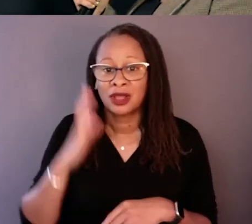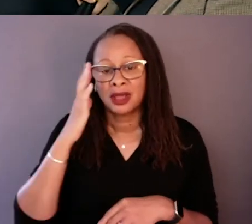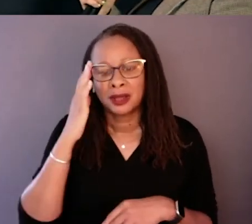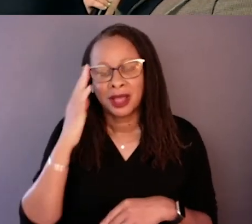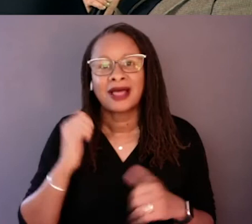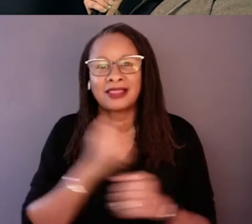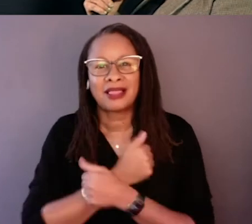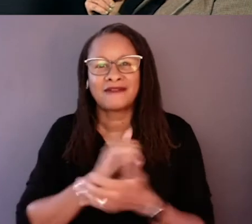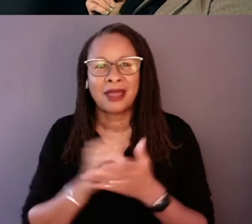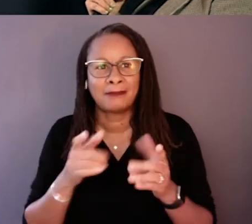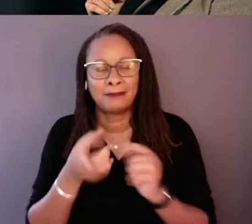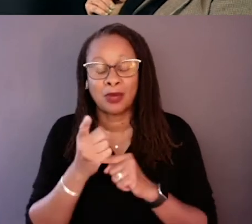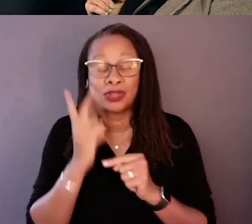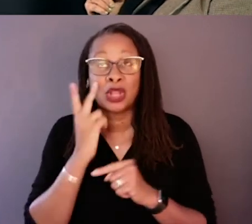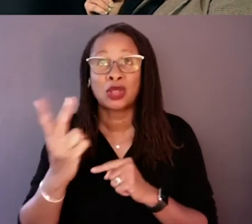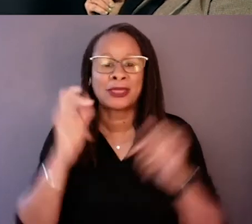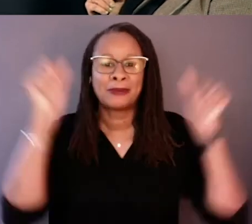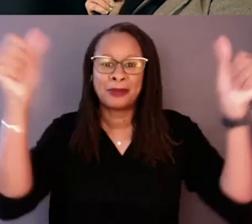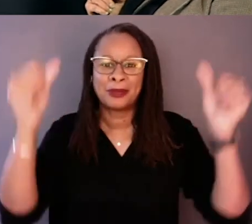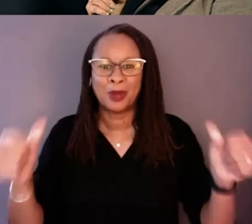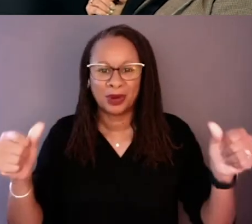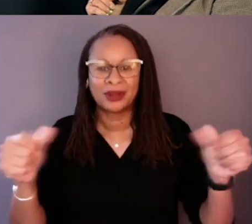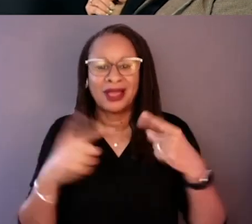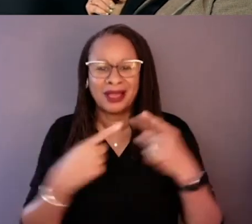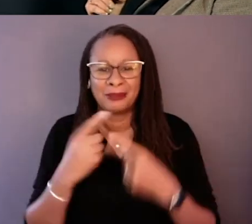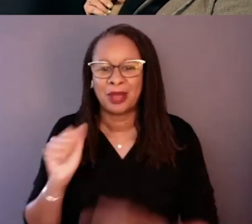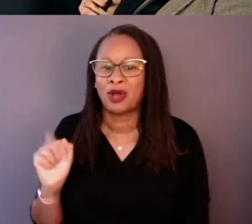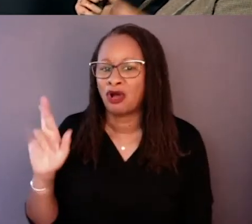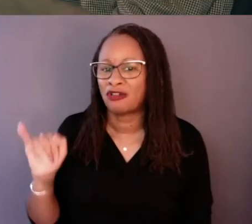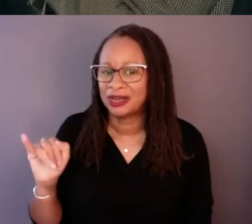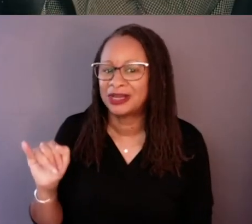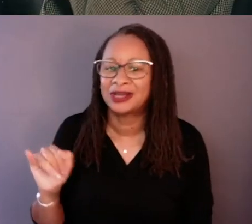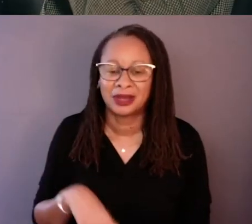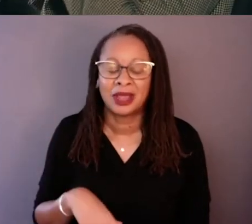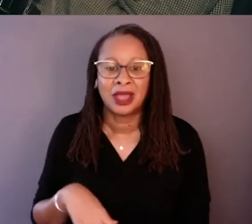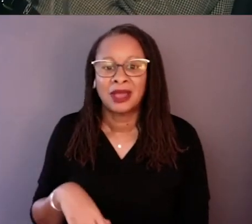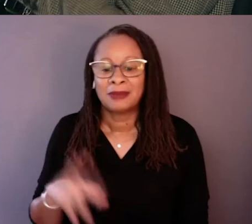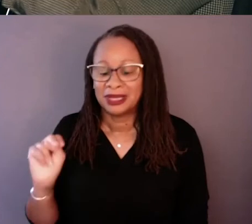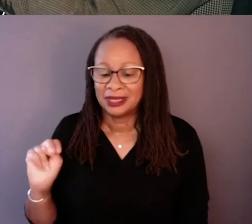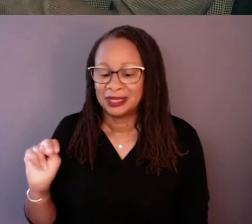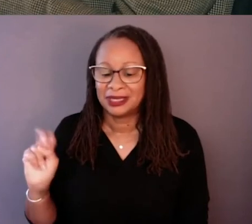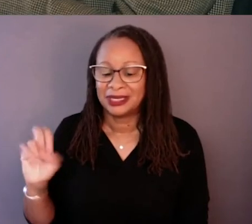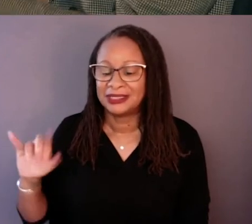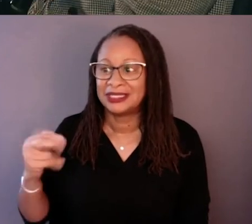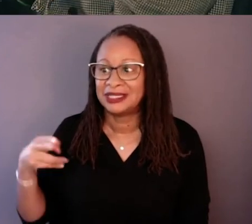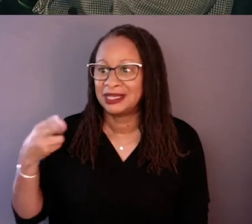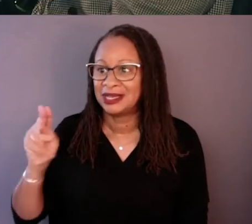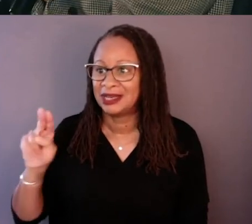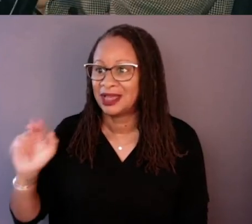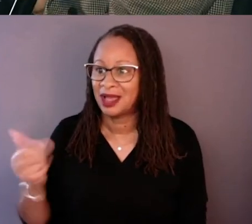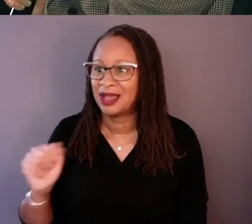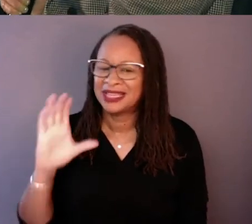billboard about Ari. But she seemed like she's a one-woman force. Does she have anybody working with